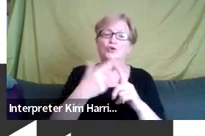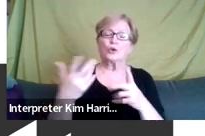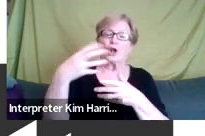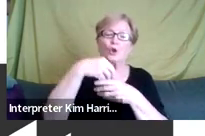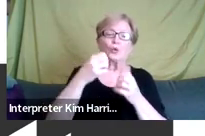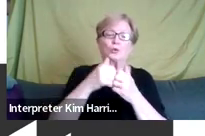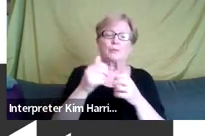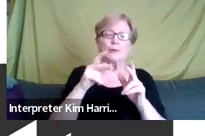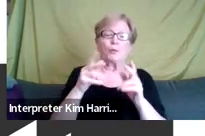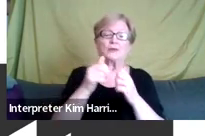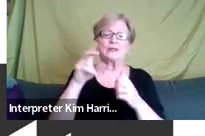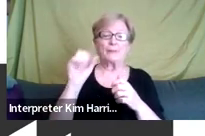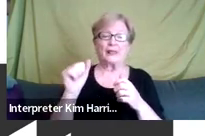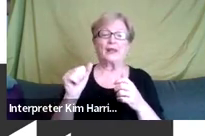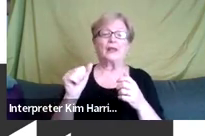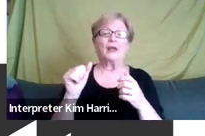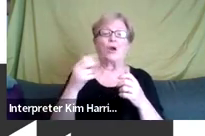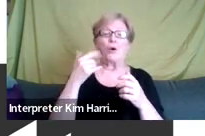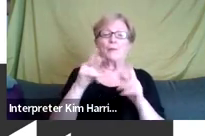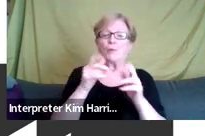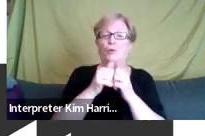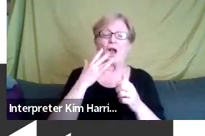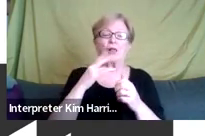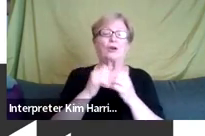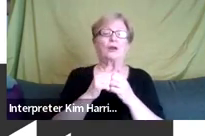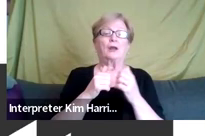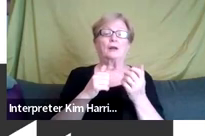chat or raise your hand or unmute yourself.